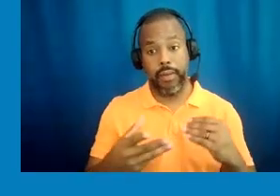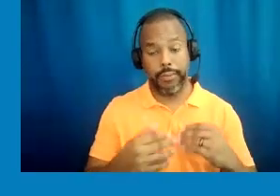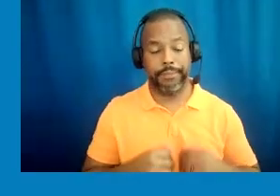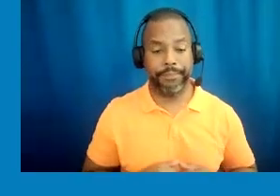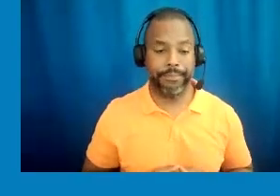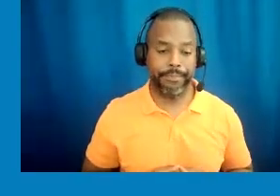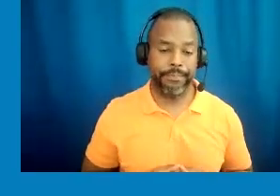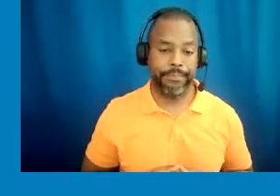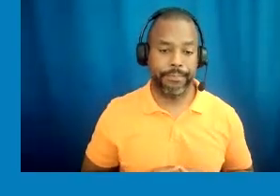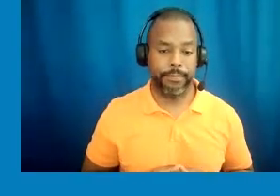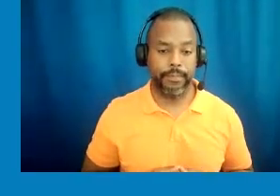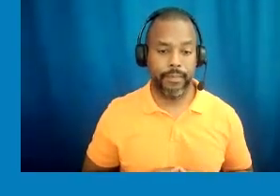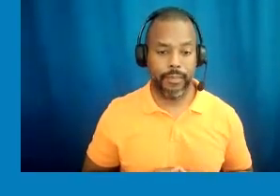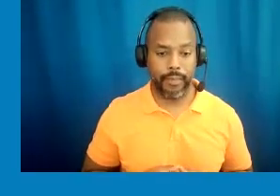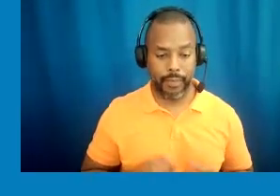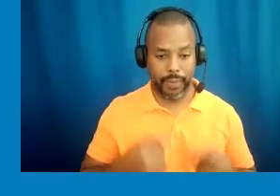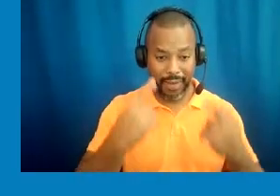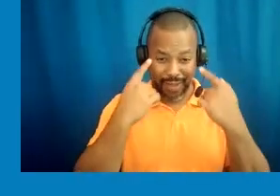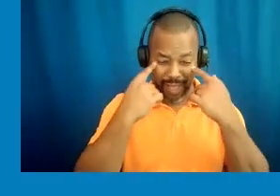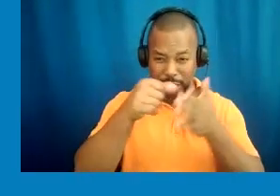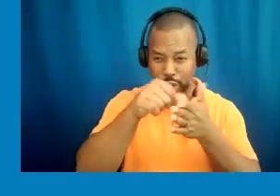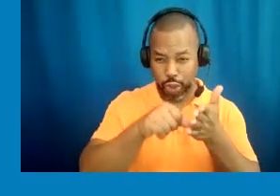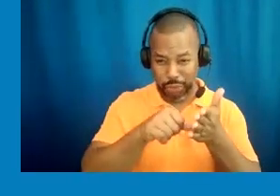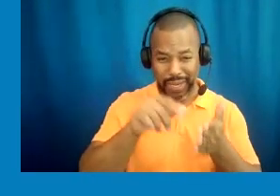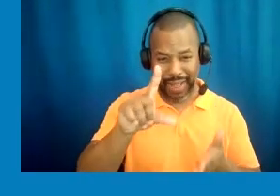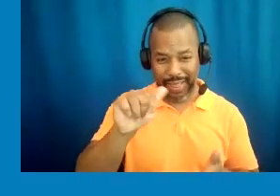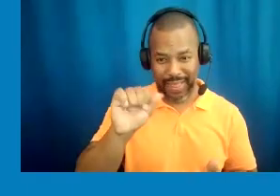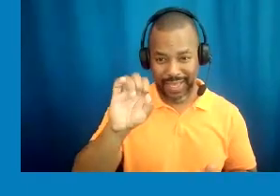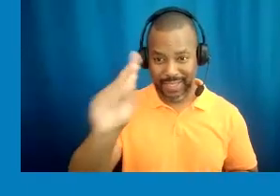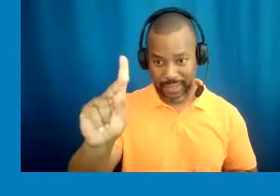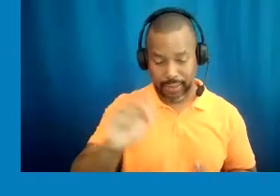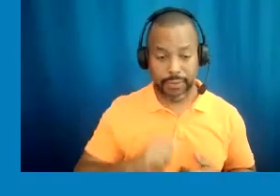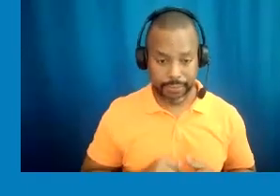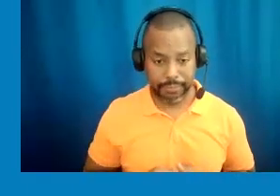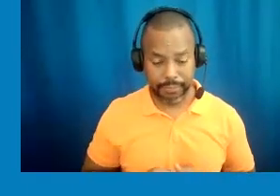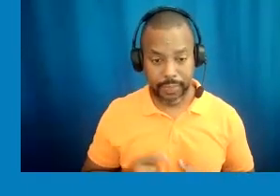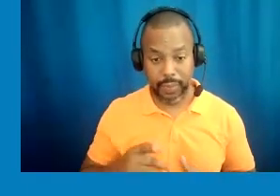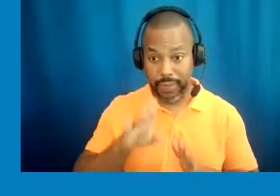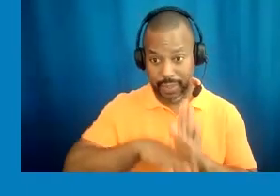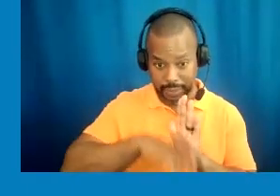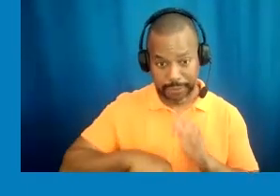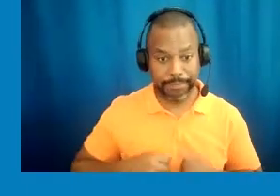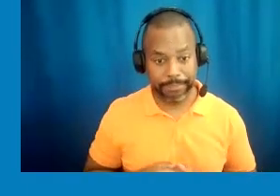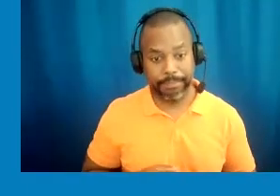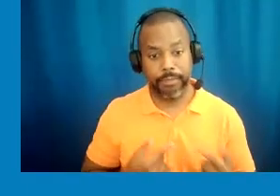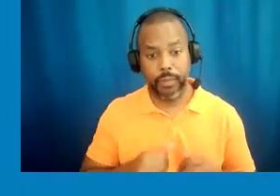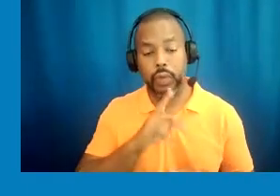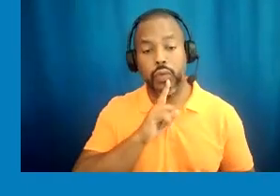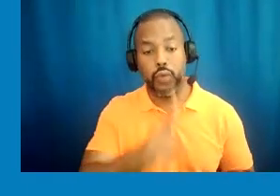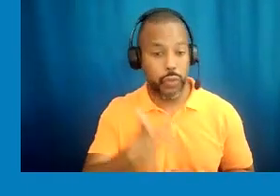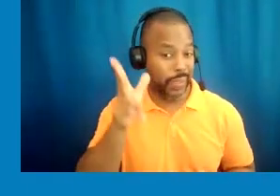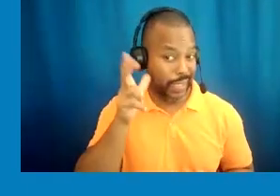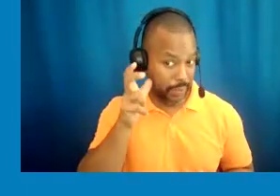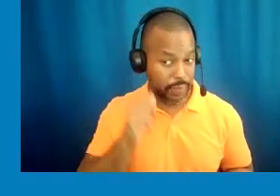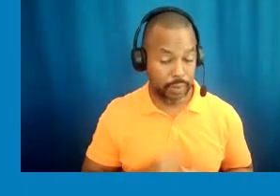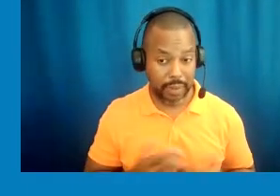VSP plan are LASIK discounts. So if you're looking into having LASIK done, it will give you a discount. True hearing discount, which is for our